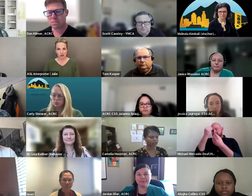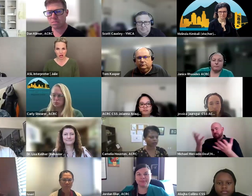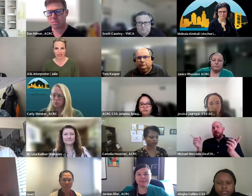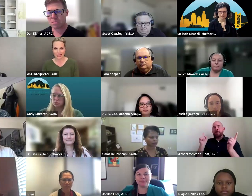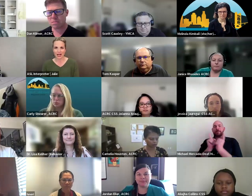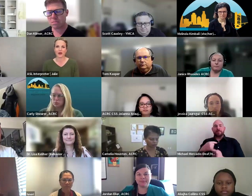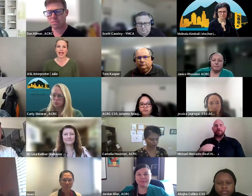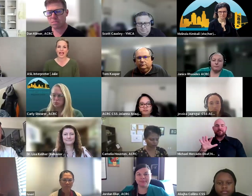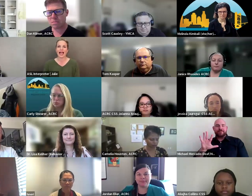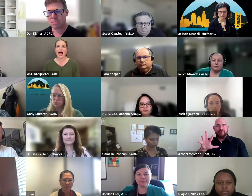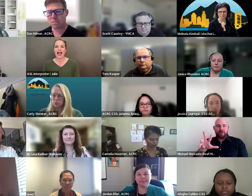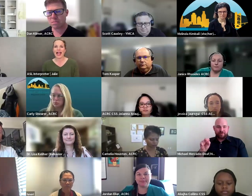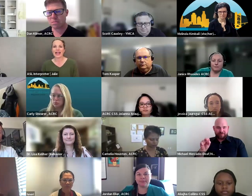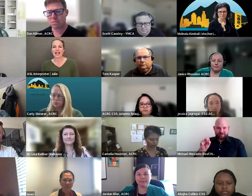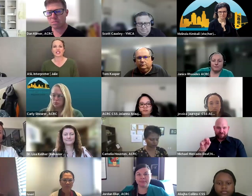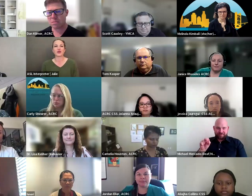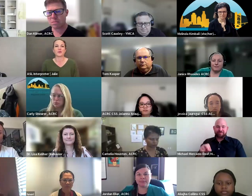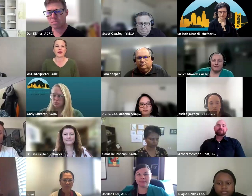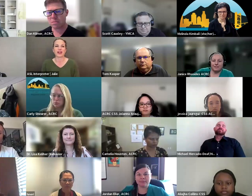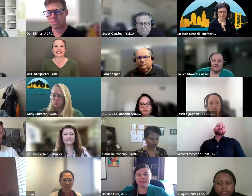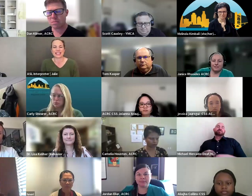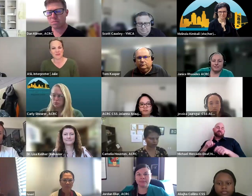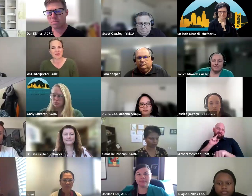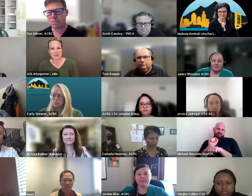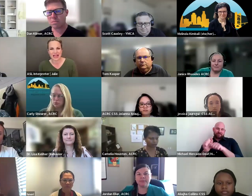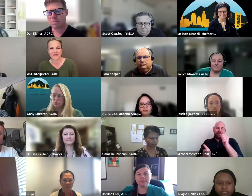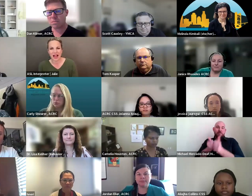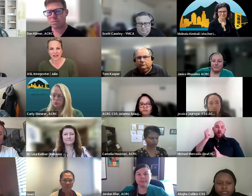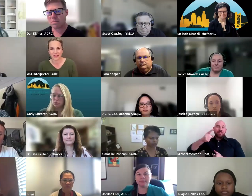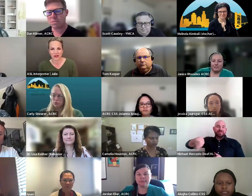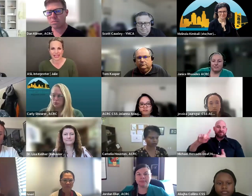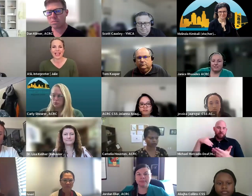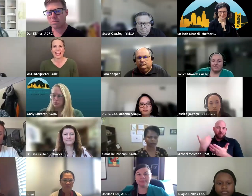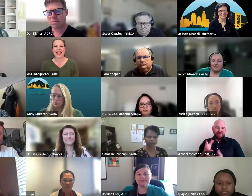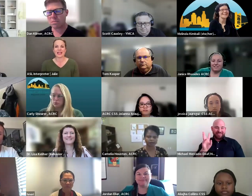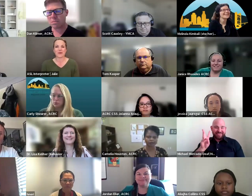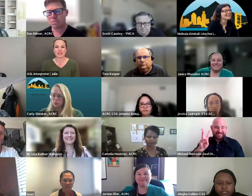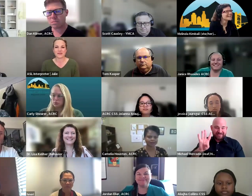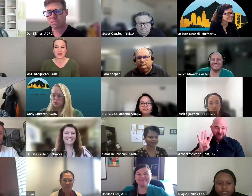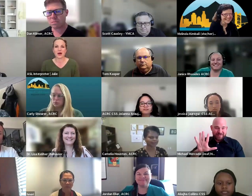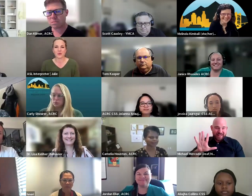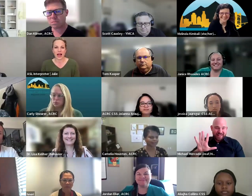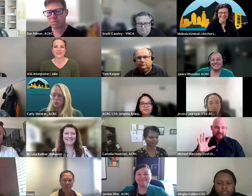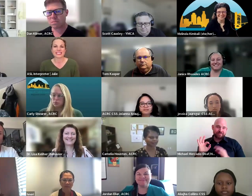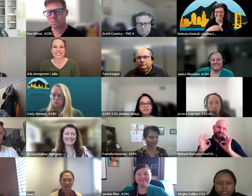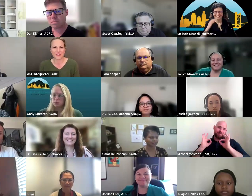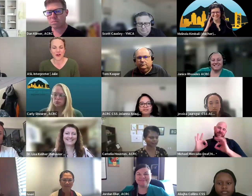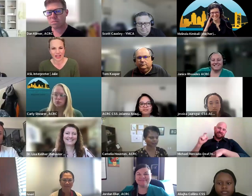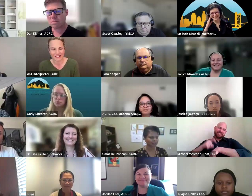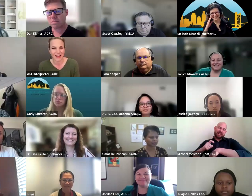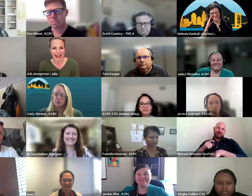at 7:00. And I thought, okay, I had actually told my friends to come and meet me at 5:30, and most of them arrived